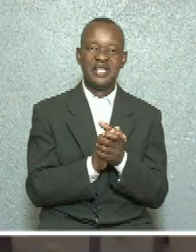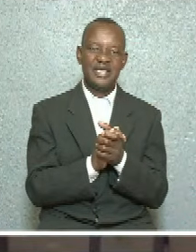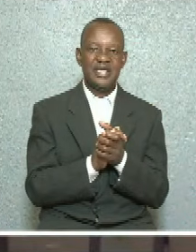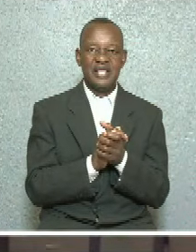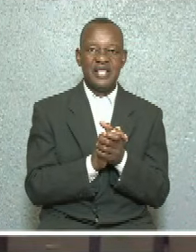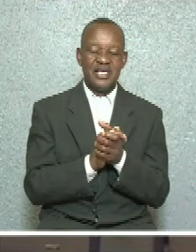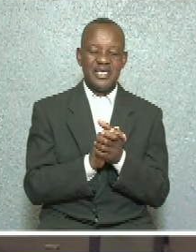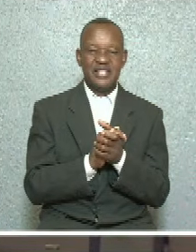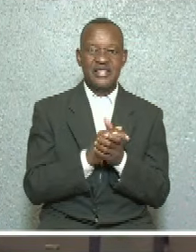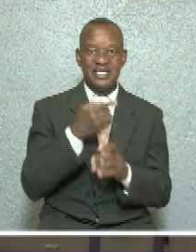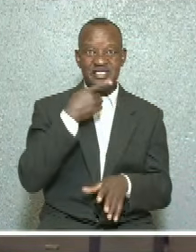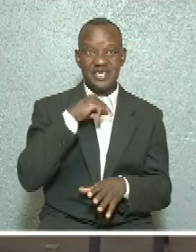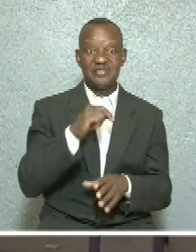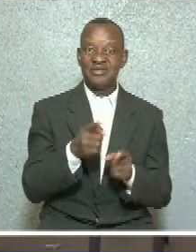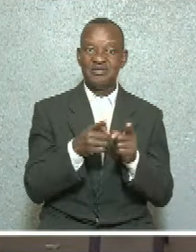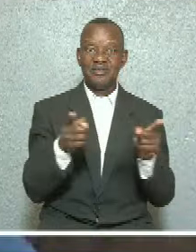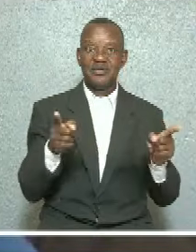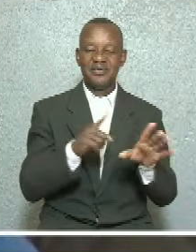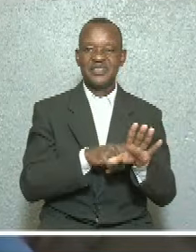How are you?